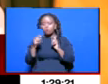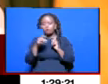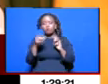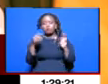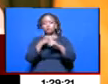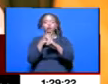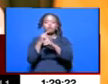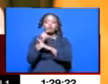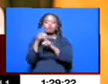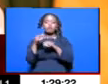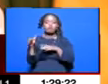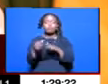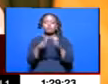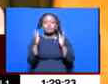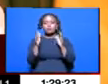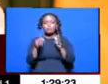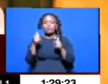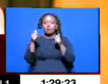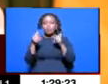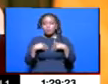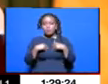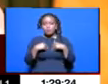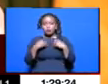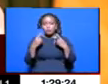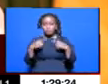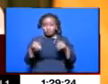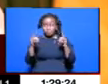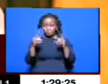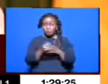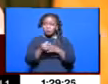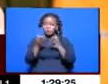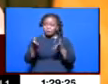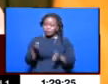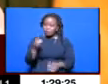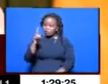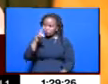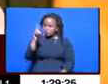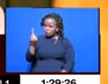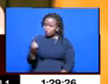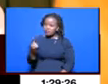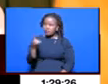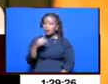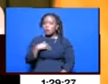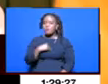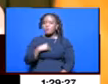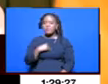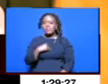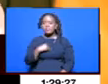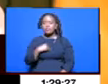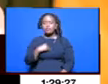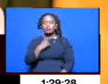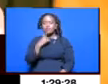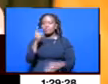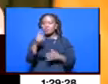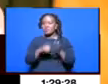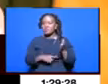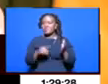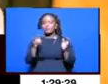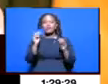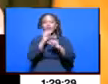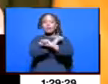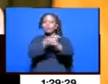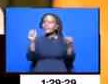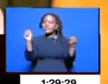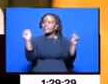cutted themselves. And so to this question, I have no hesitation in holding that the president cannot